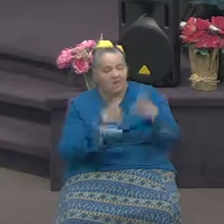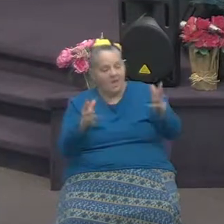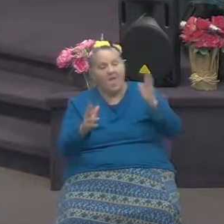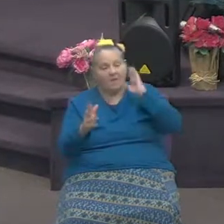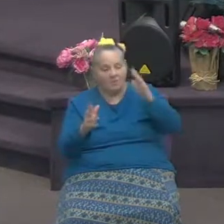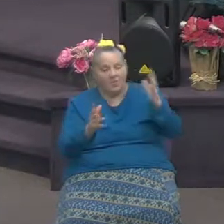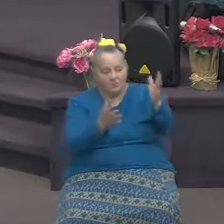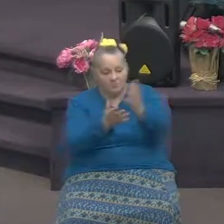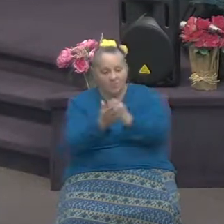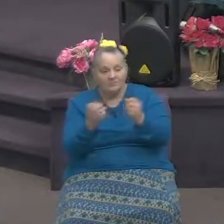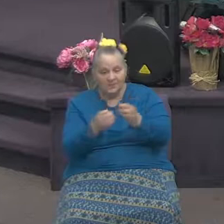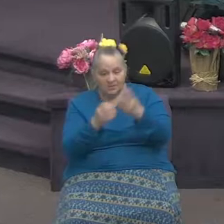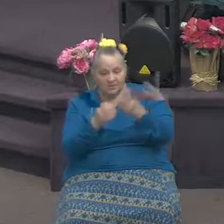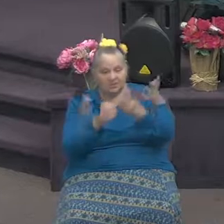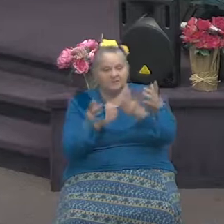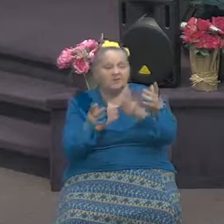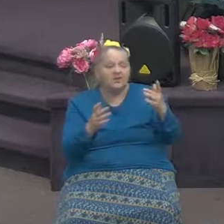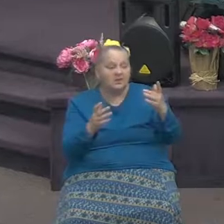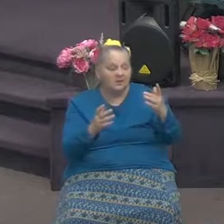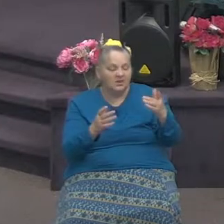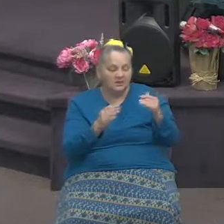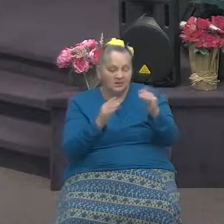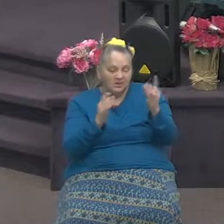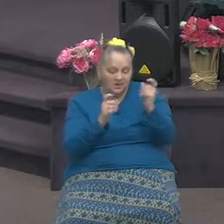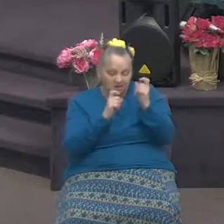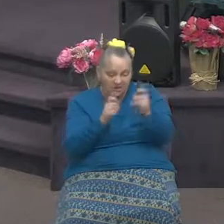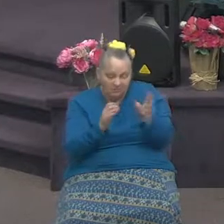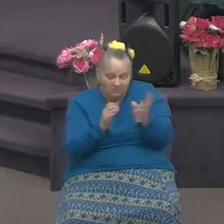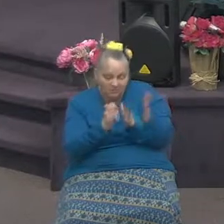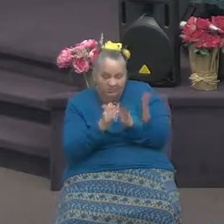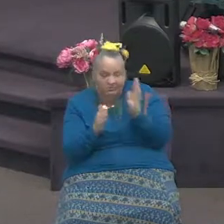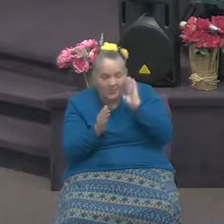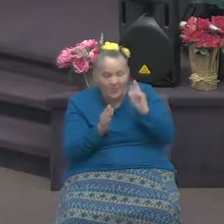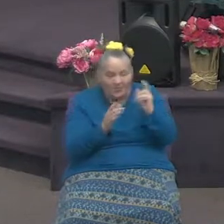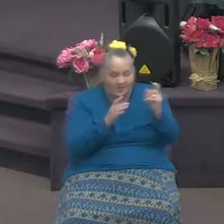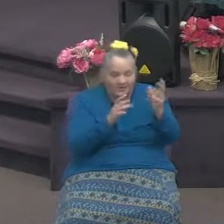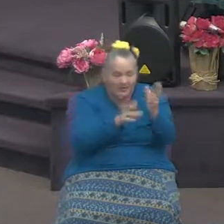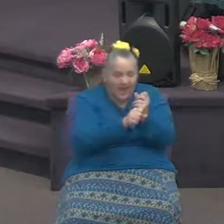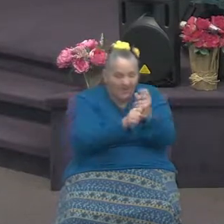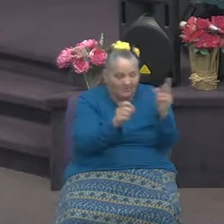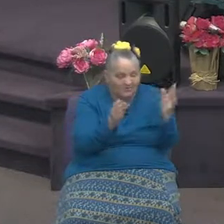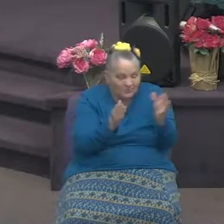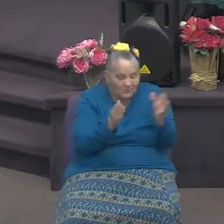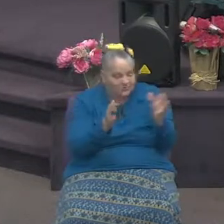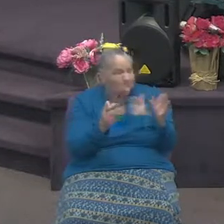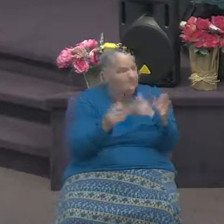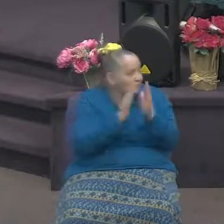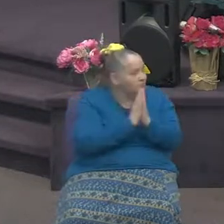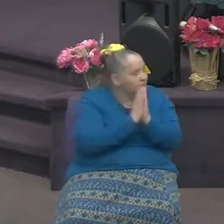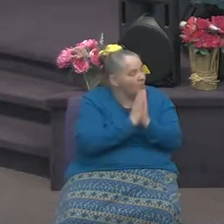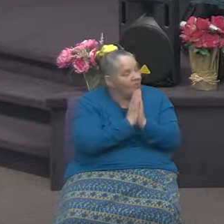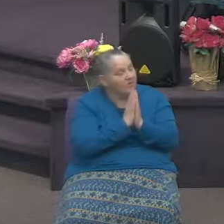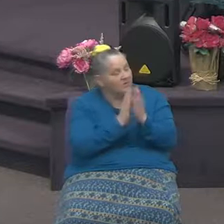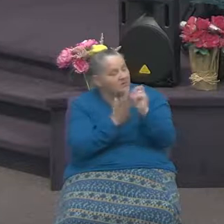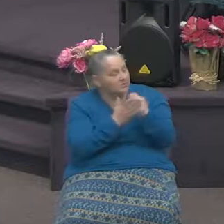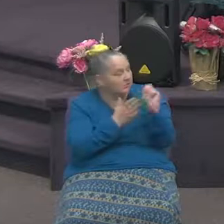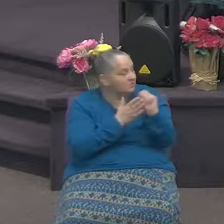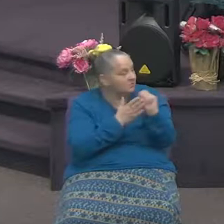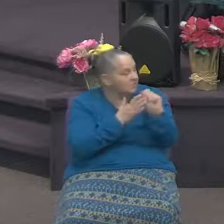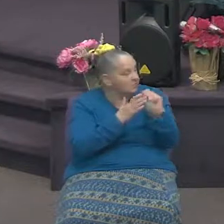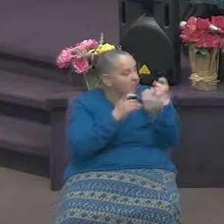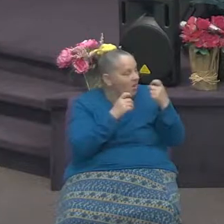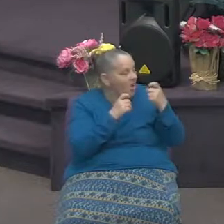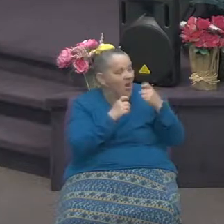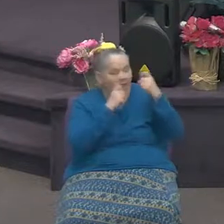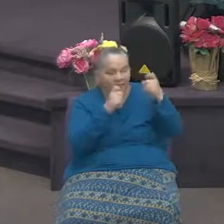shall reap bountifully, and he that soweth sparingly shall reap sparingly, Lord. So we're praying that prayer and that scripture over this offering